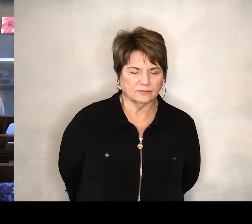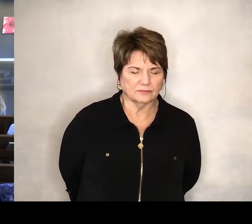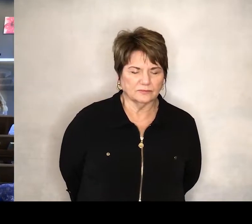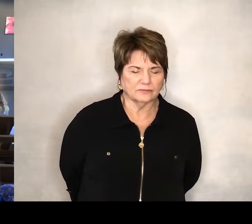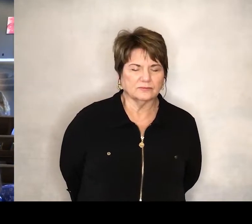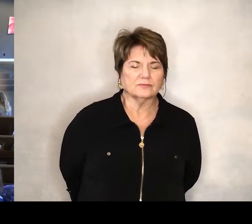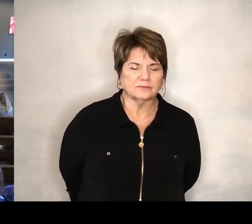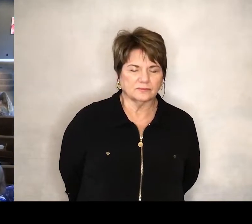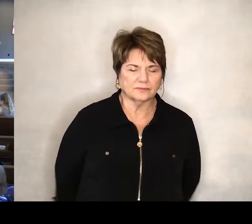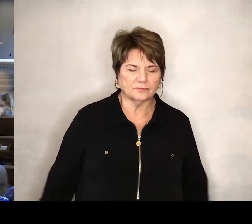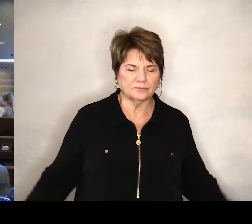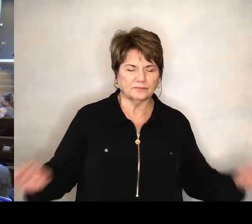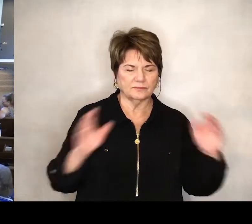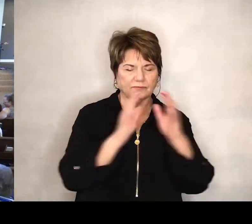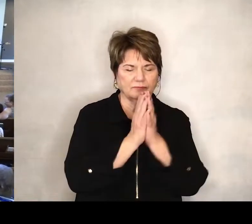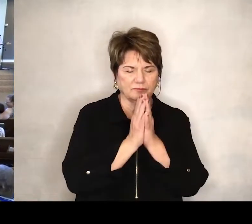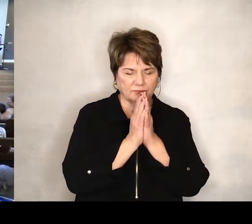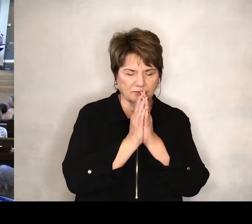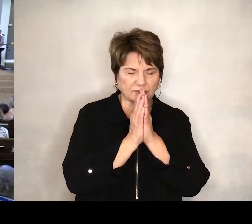Let's pray.